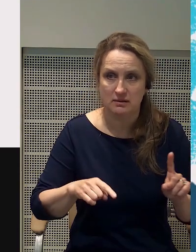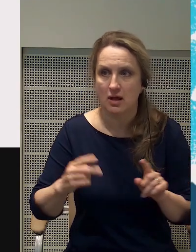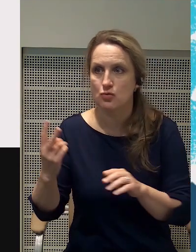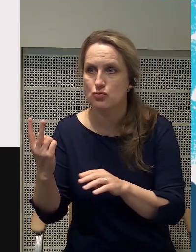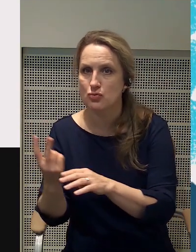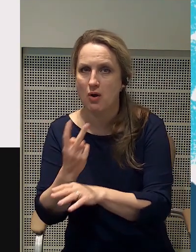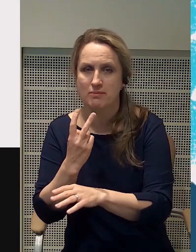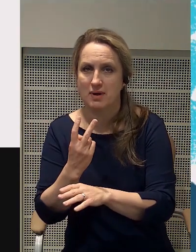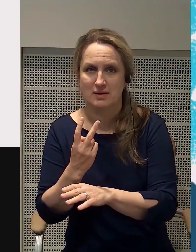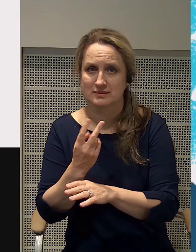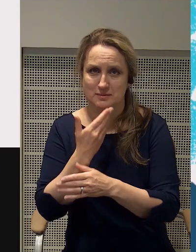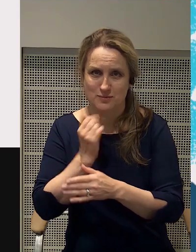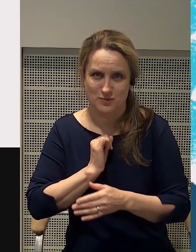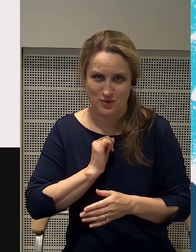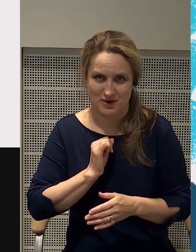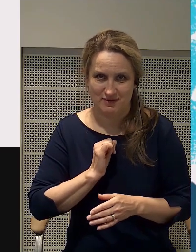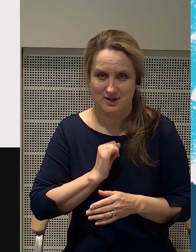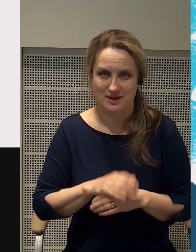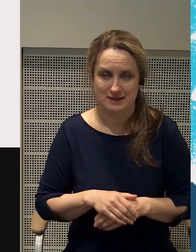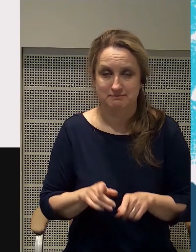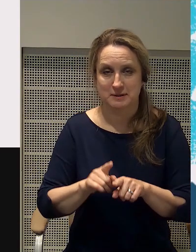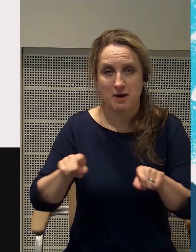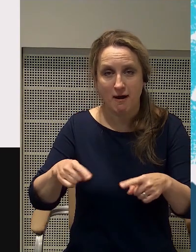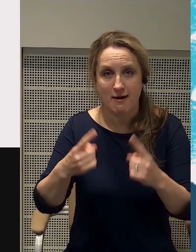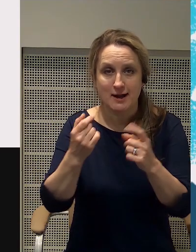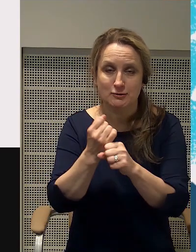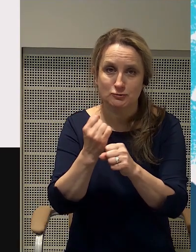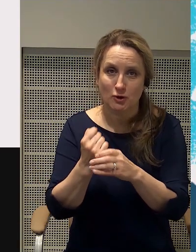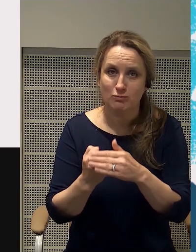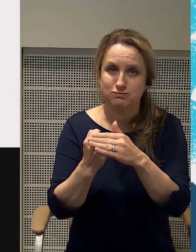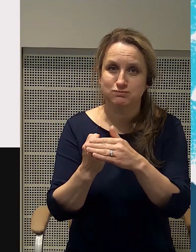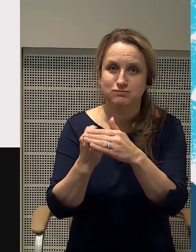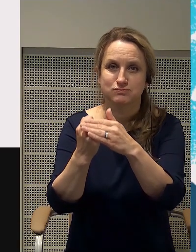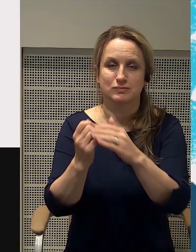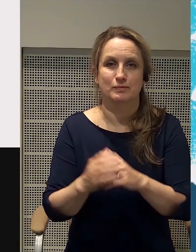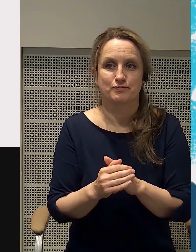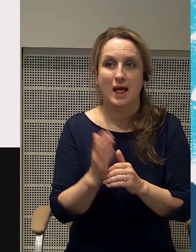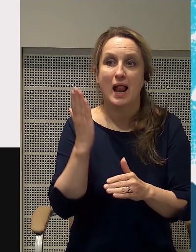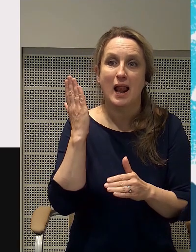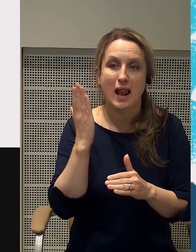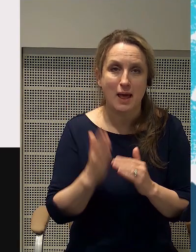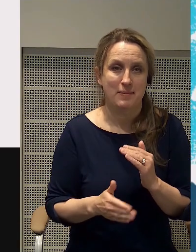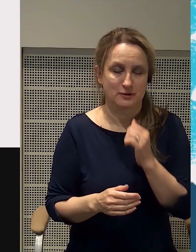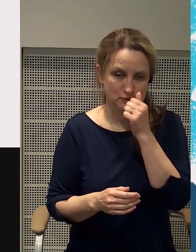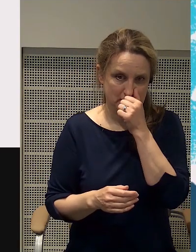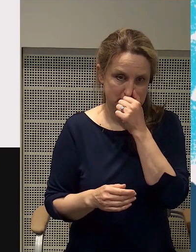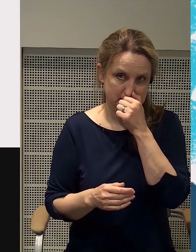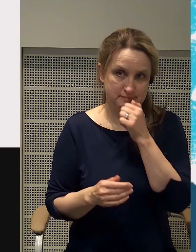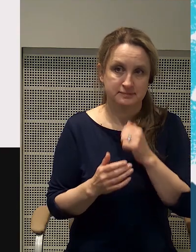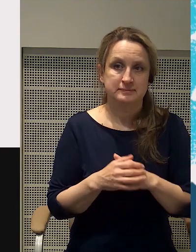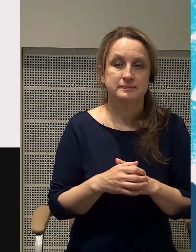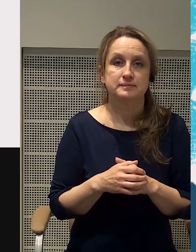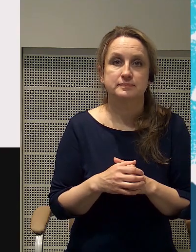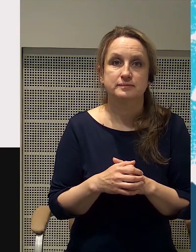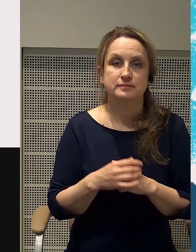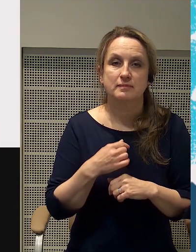so on, and so on. So to finalize, I want to share with you 5 wishes that we